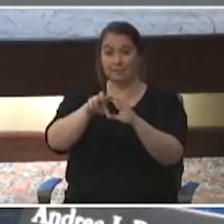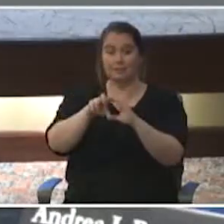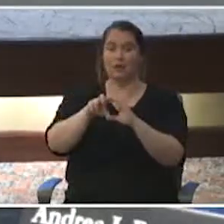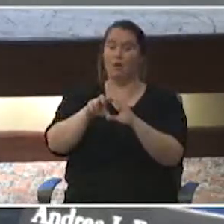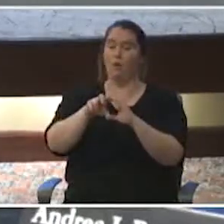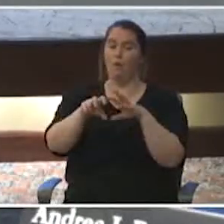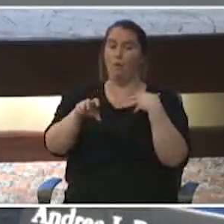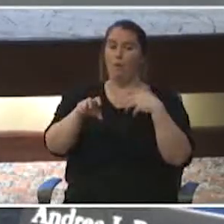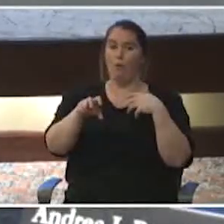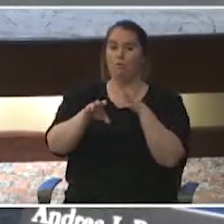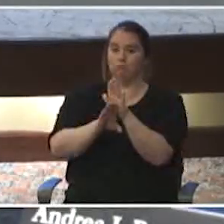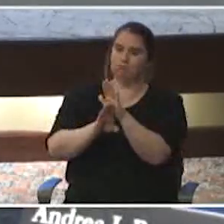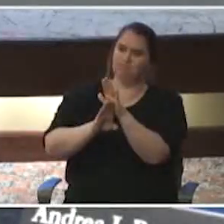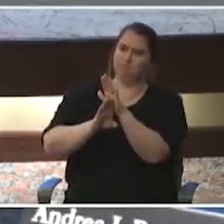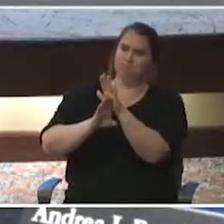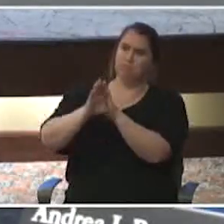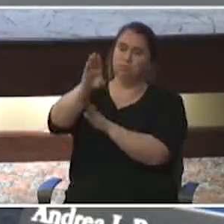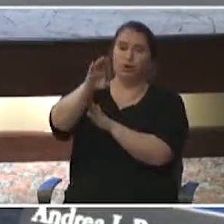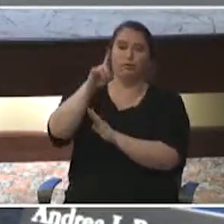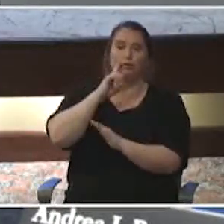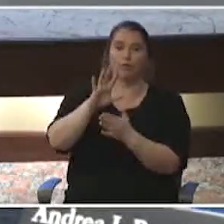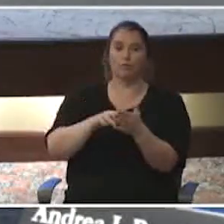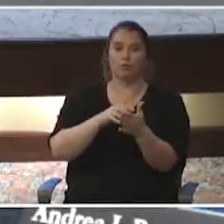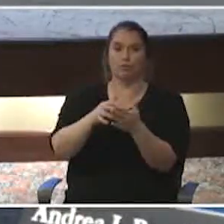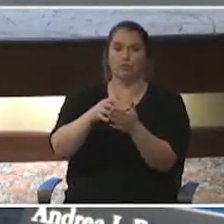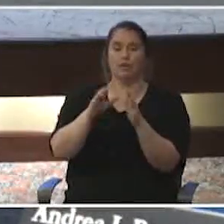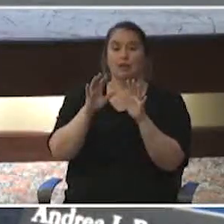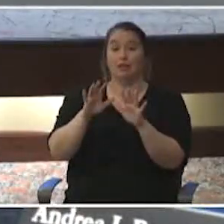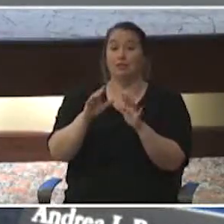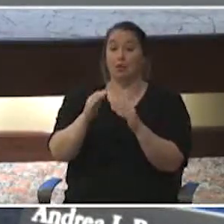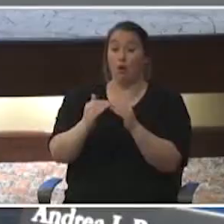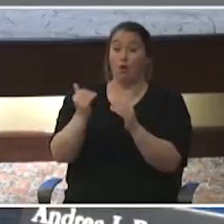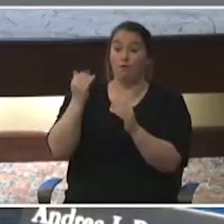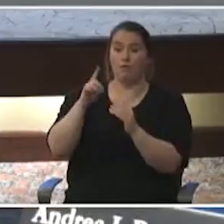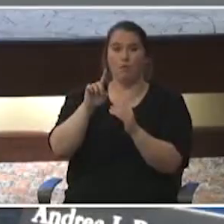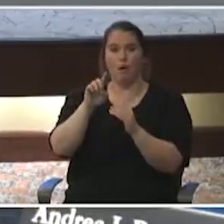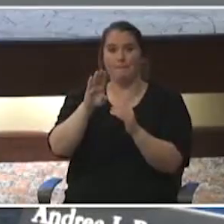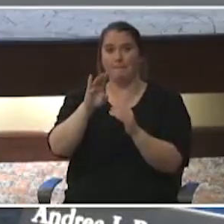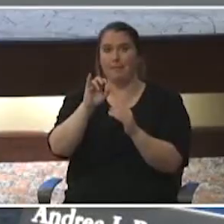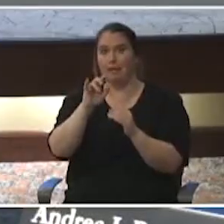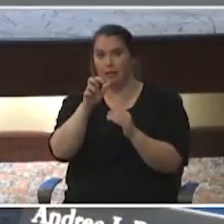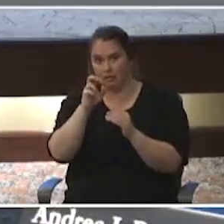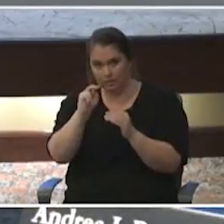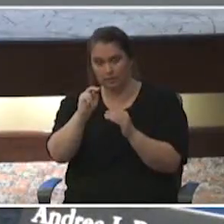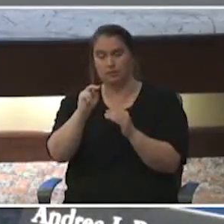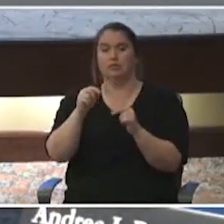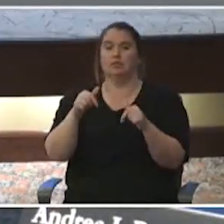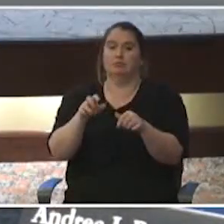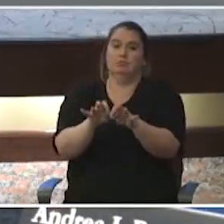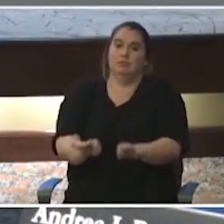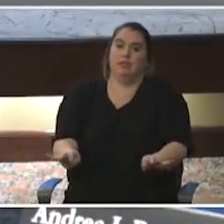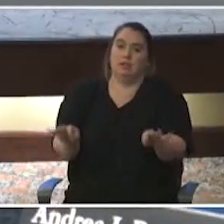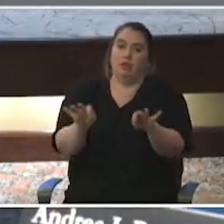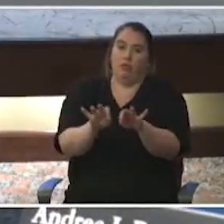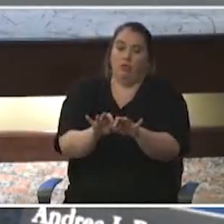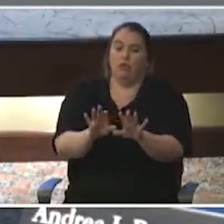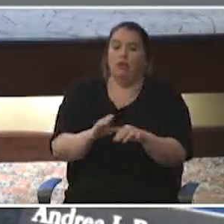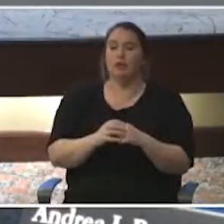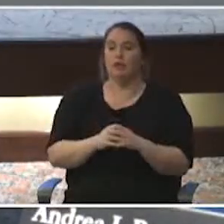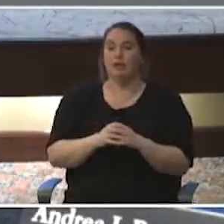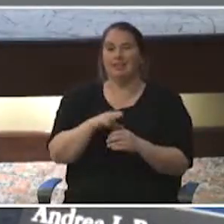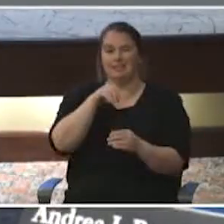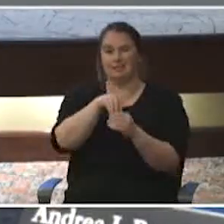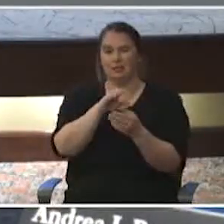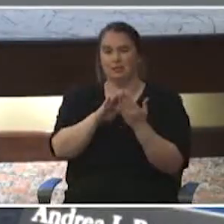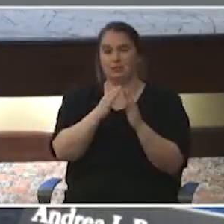If it weren't for graphic packaging that's doing over $1 billion, this is a big deal. It's a little incentive package